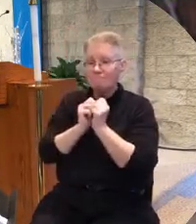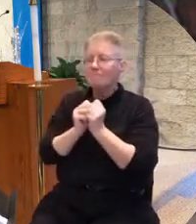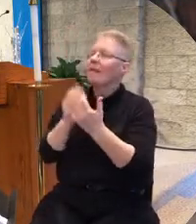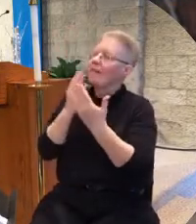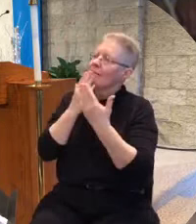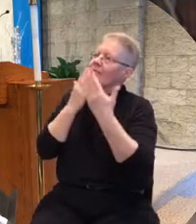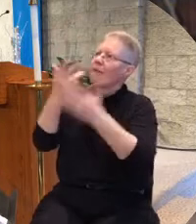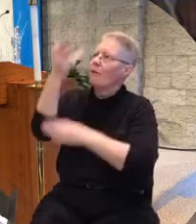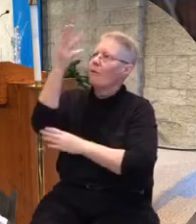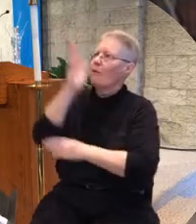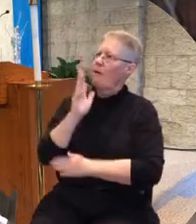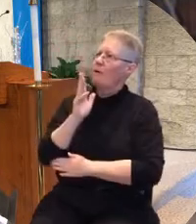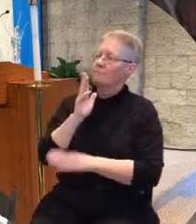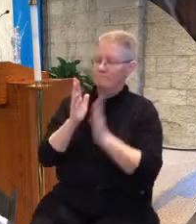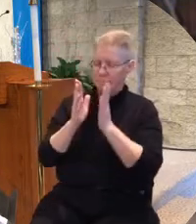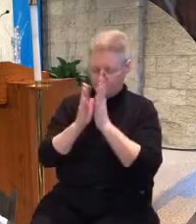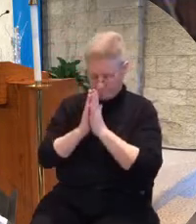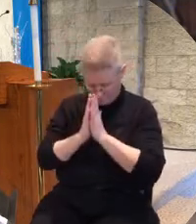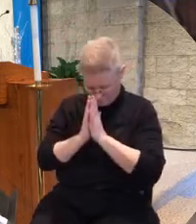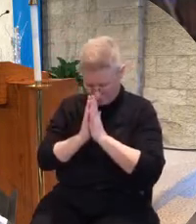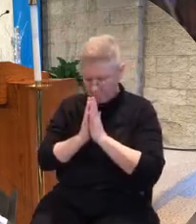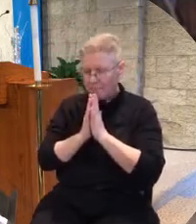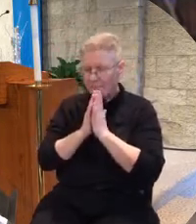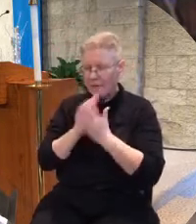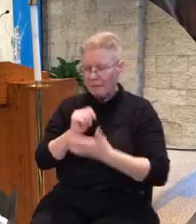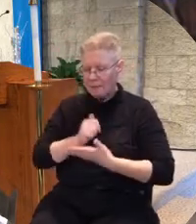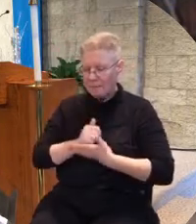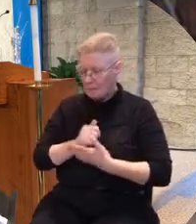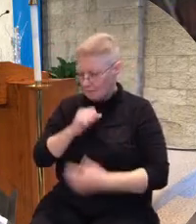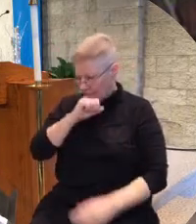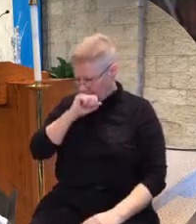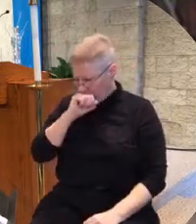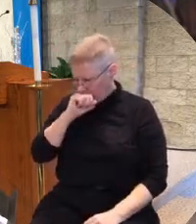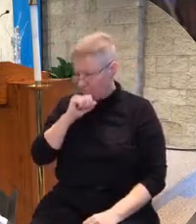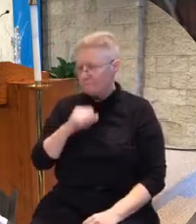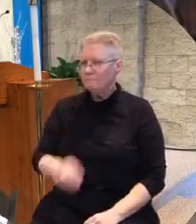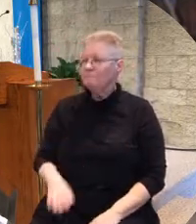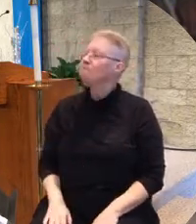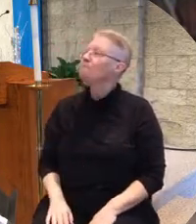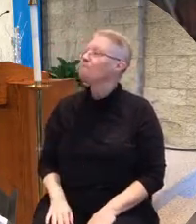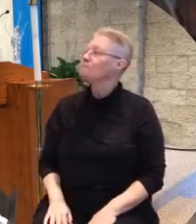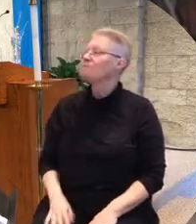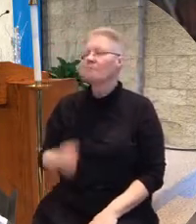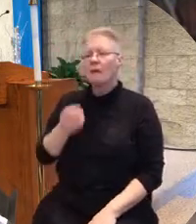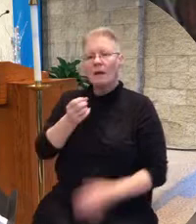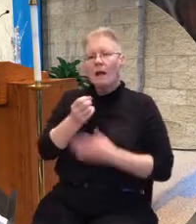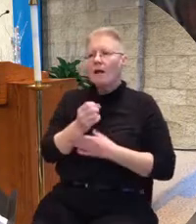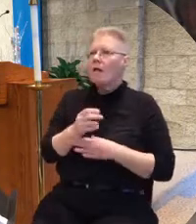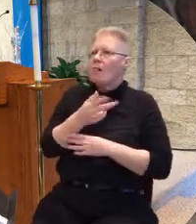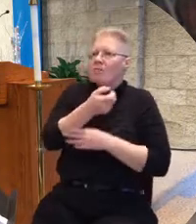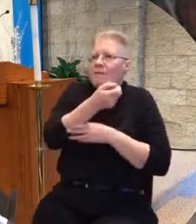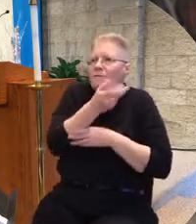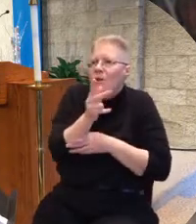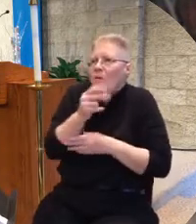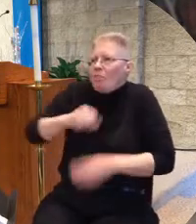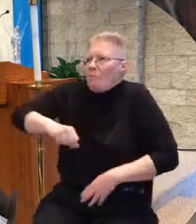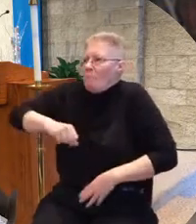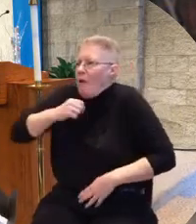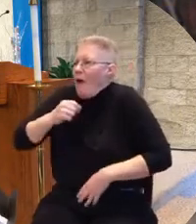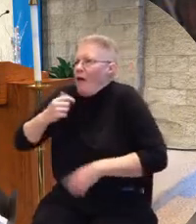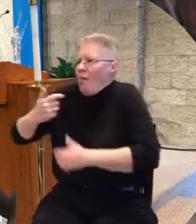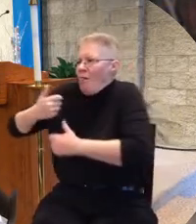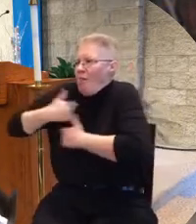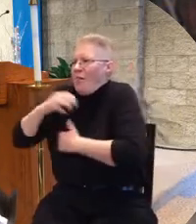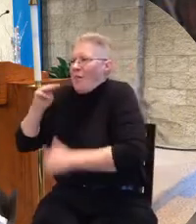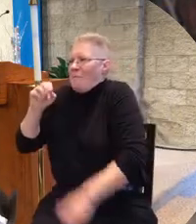you, God, and so it is, amen. The few, the proud, the Marines, thank you for being